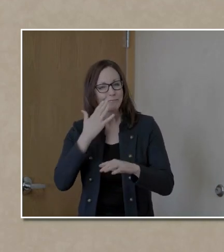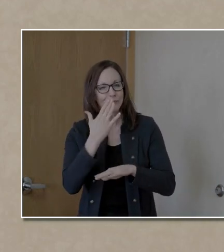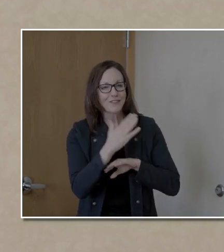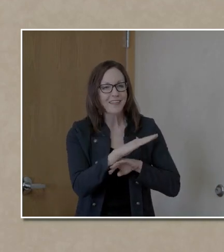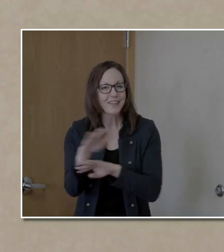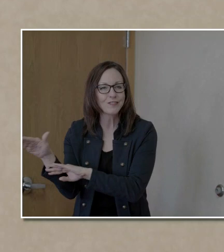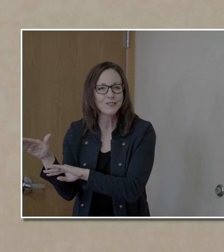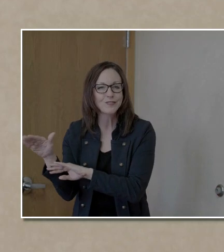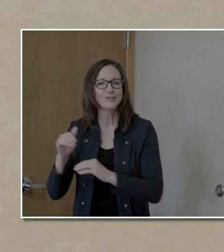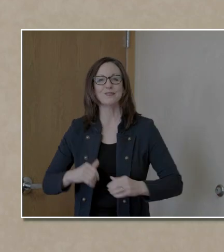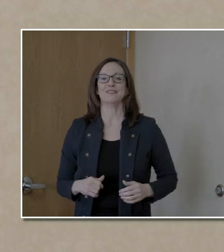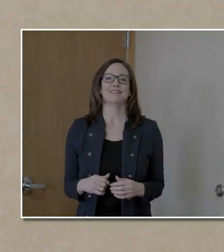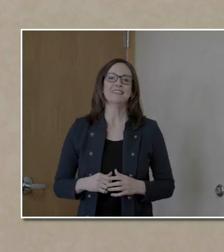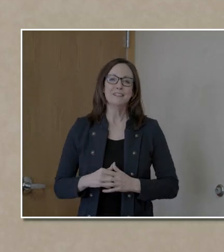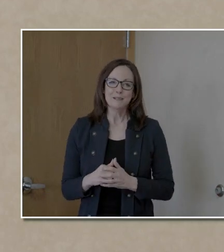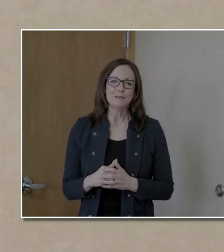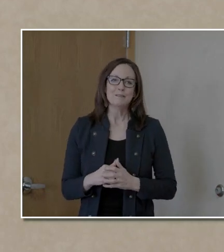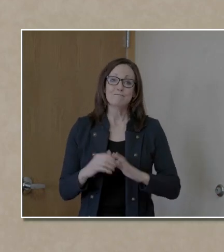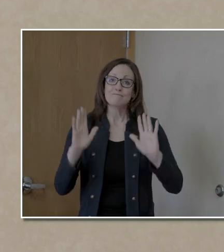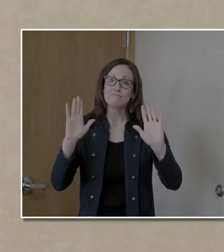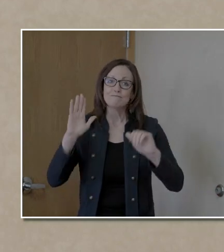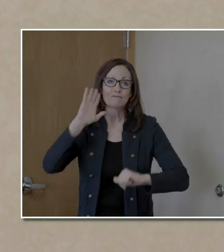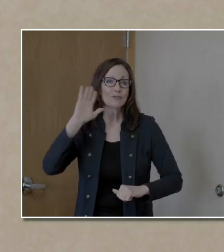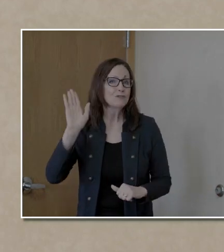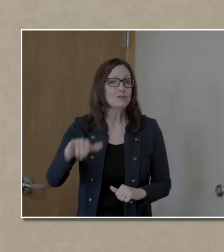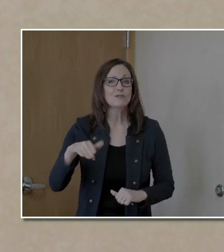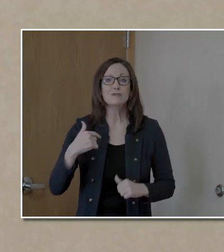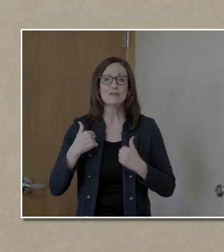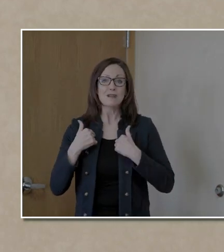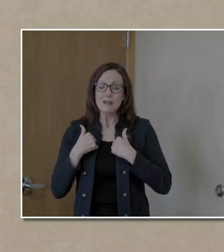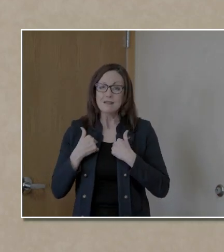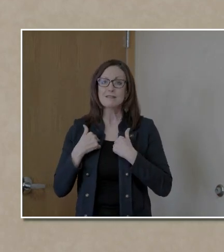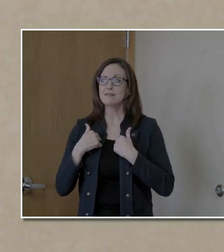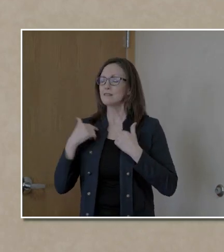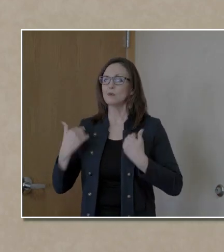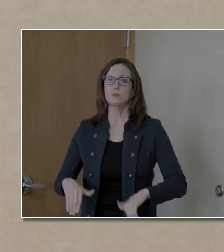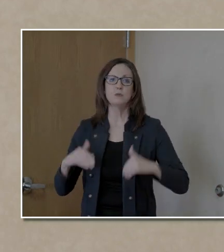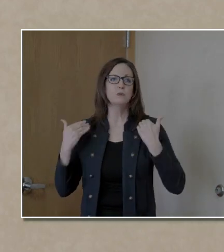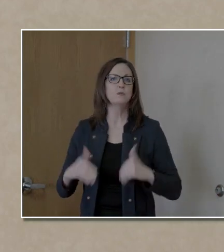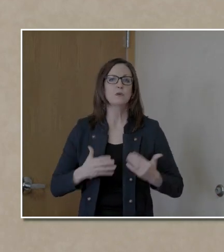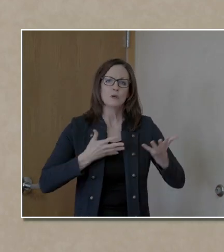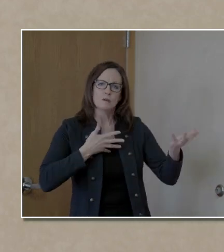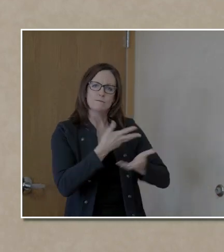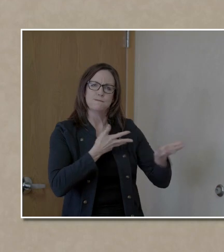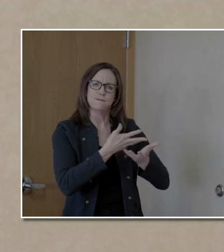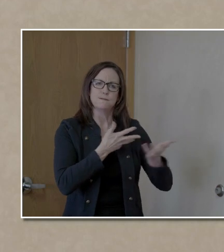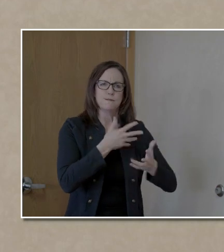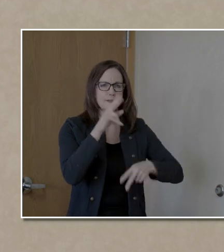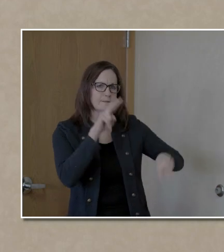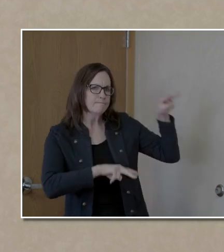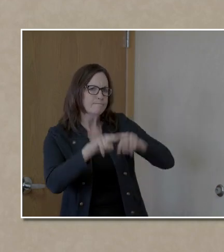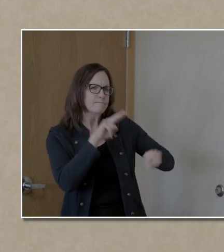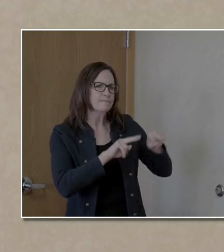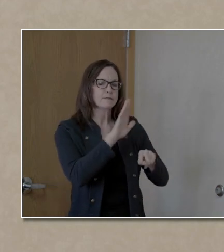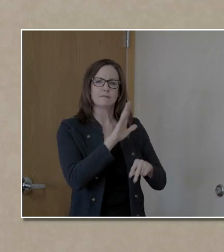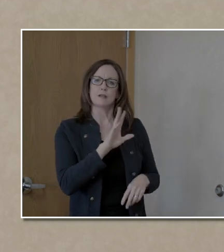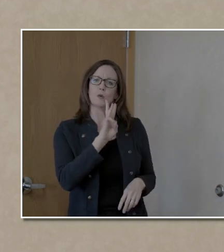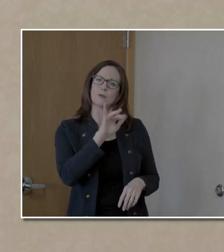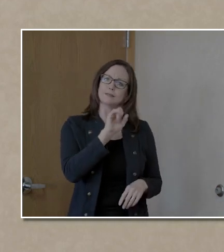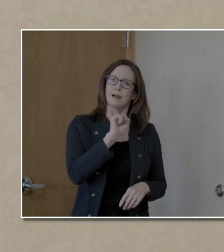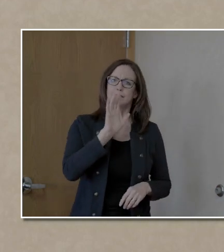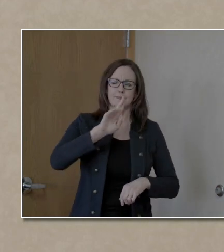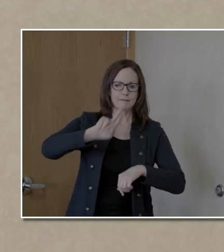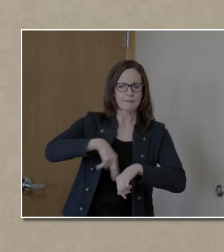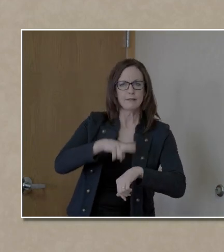the Wisconsin National Guard, and I'm responsible for overseeing Wisconsin emergency management and our State Emergency Operations Center.